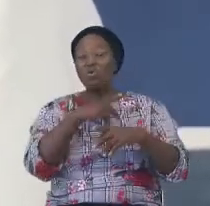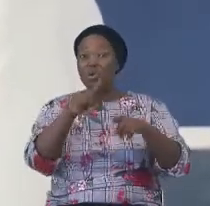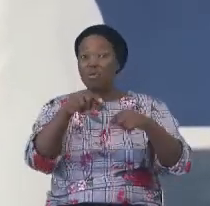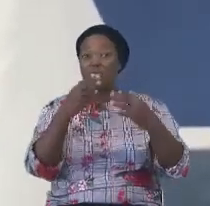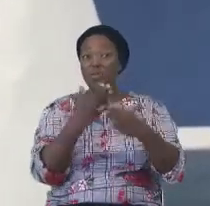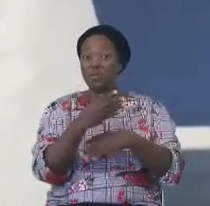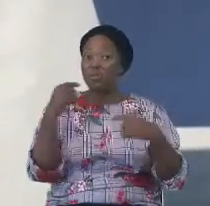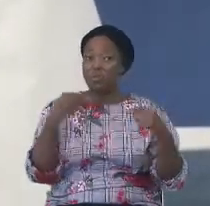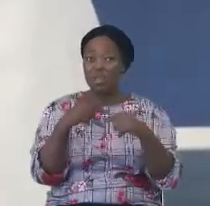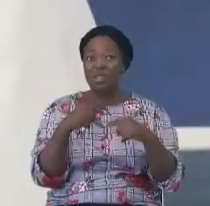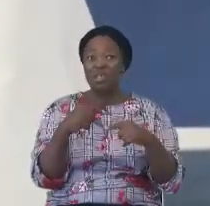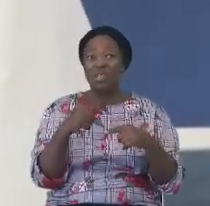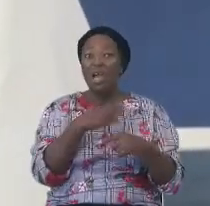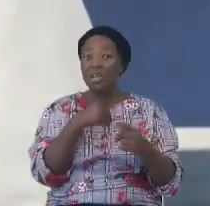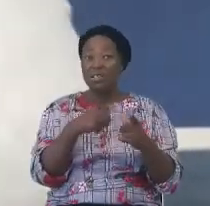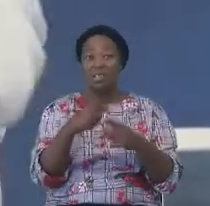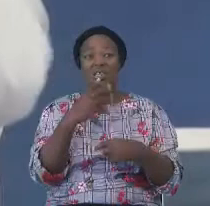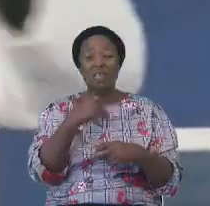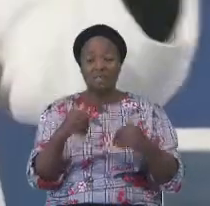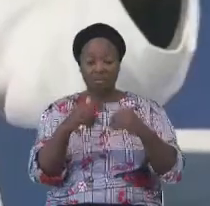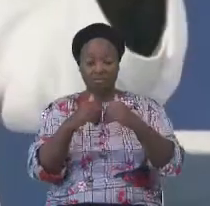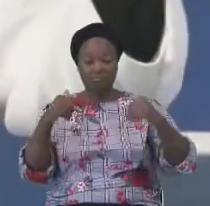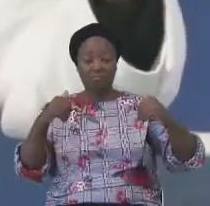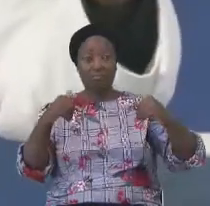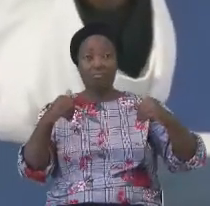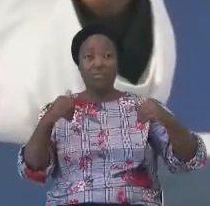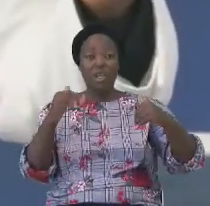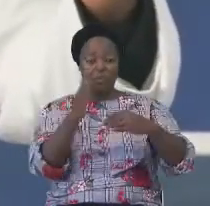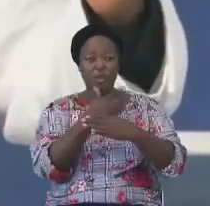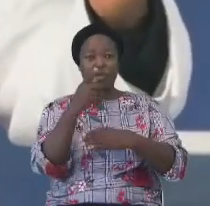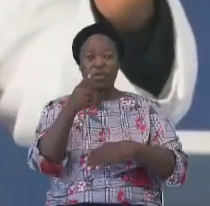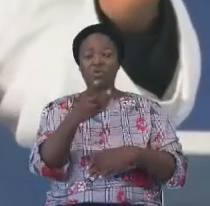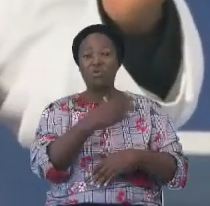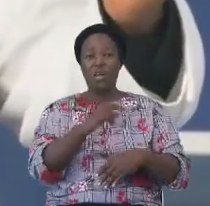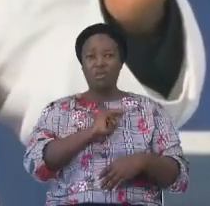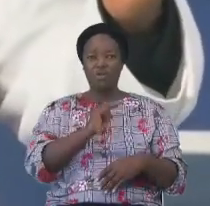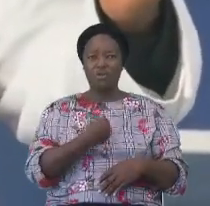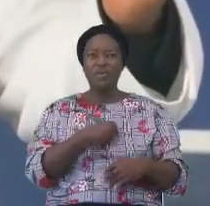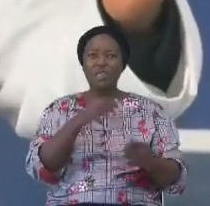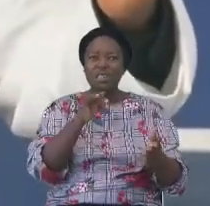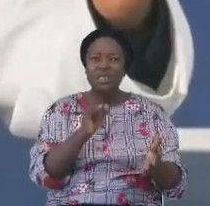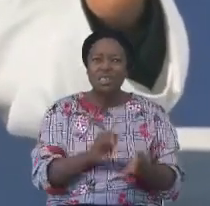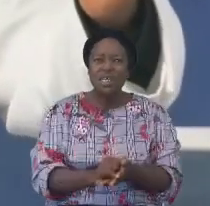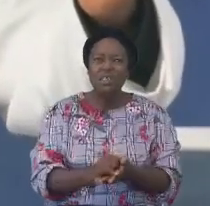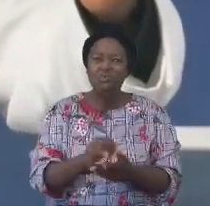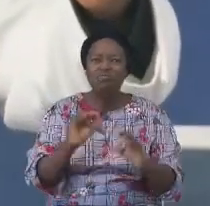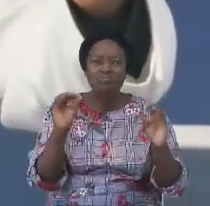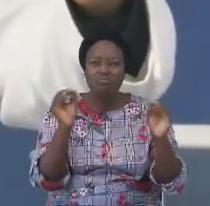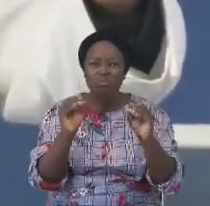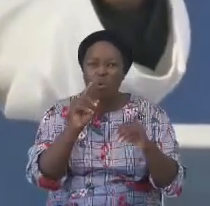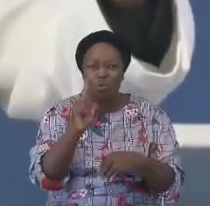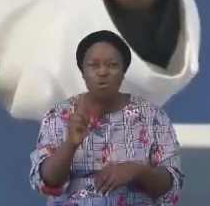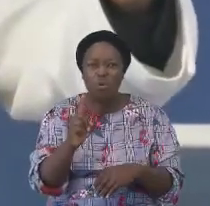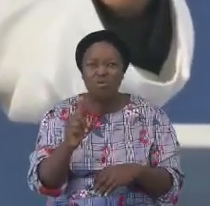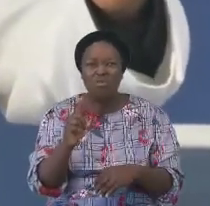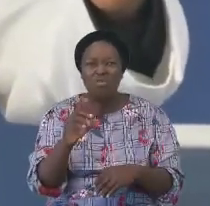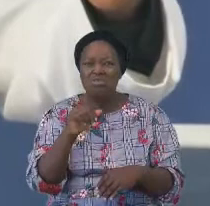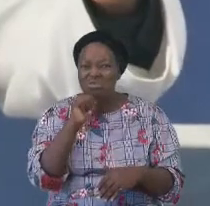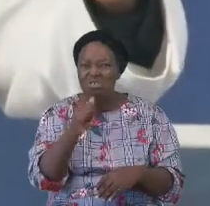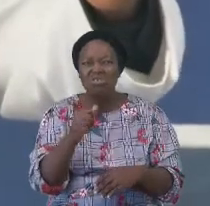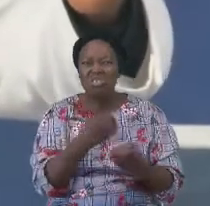comforted and you are tormented, and then there's a gulf between you and